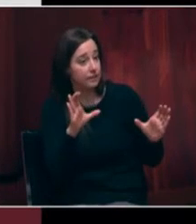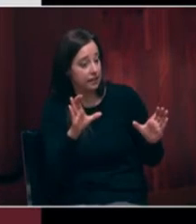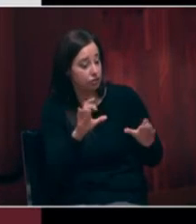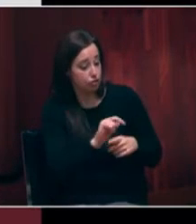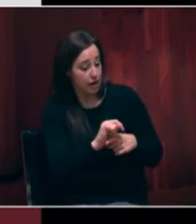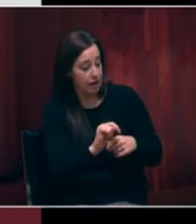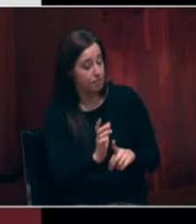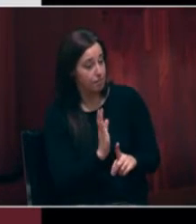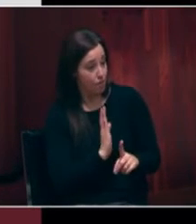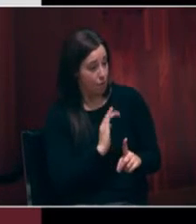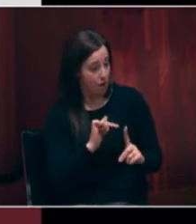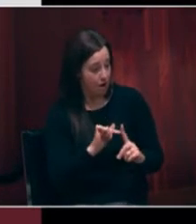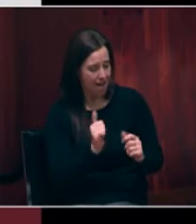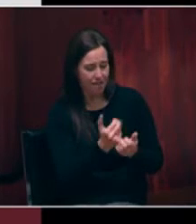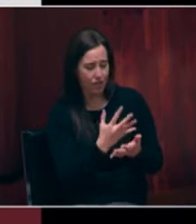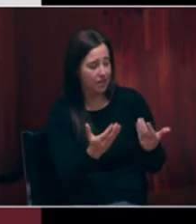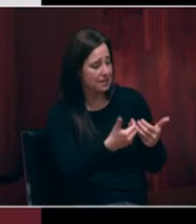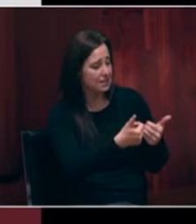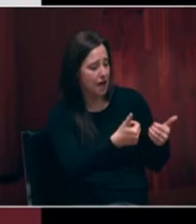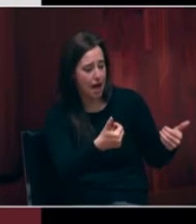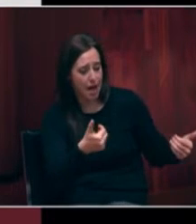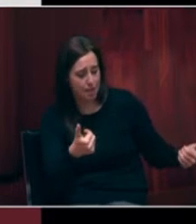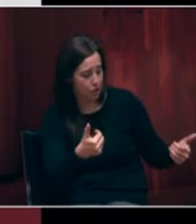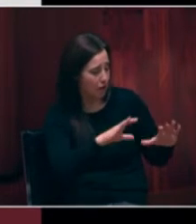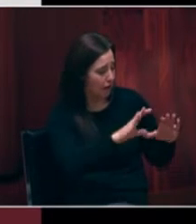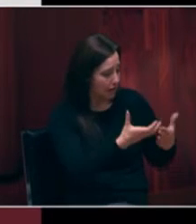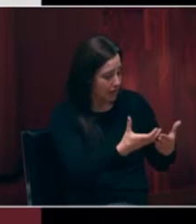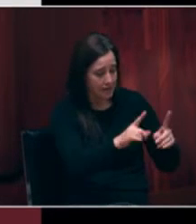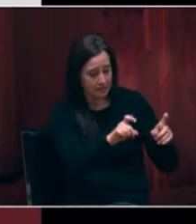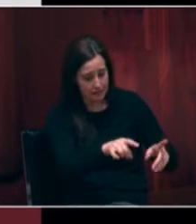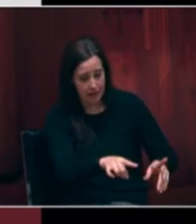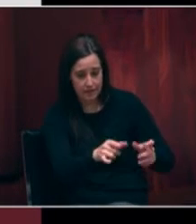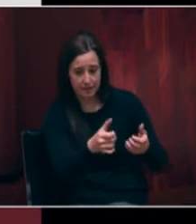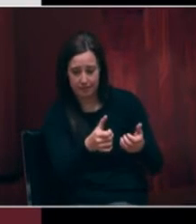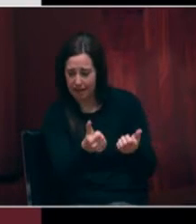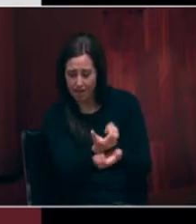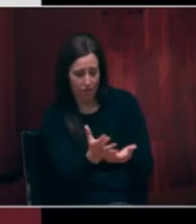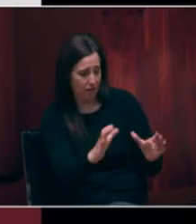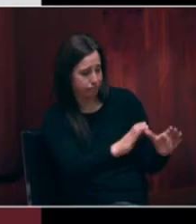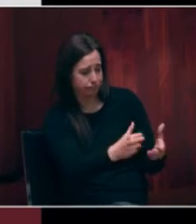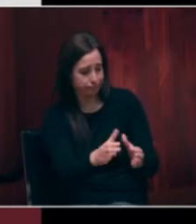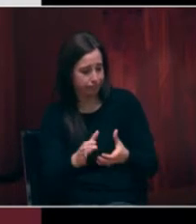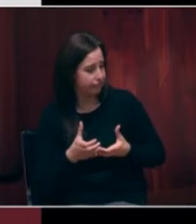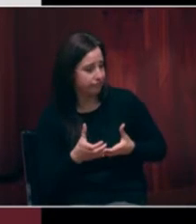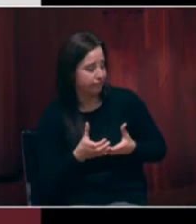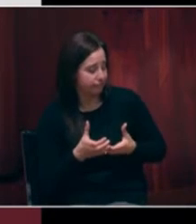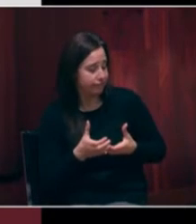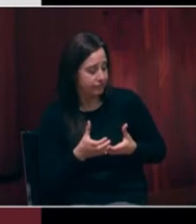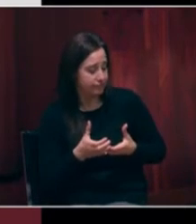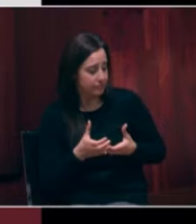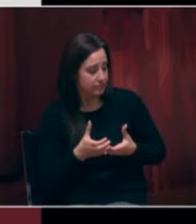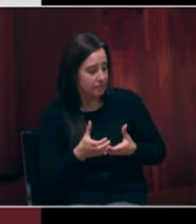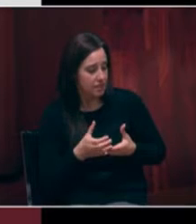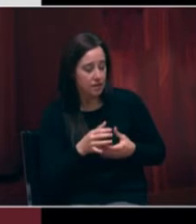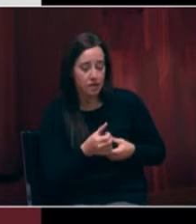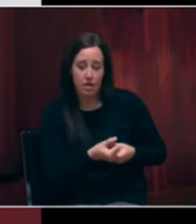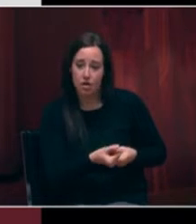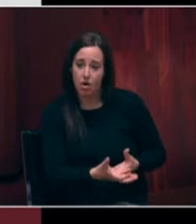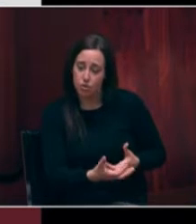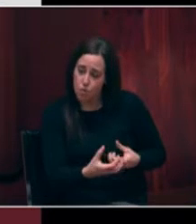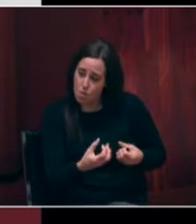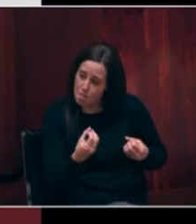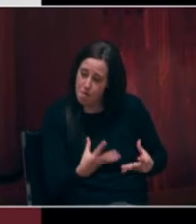was separate. All my classes are separate, my tests are separate. I really don't have to worry about how they fit together in the system. That caused a lot of